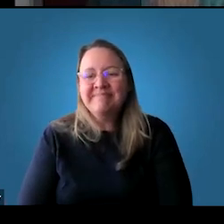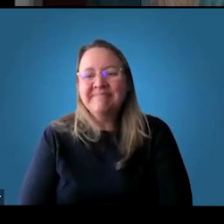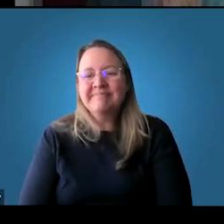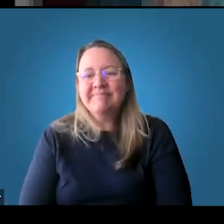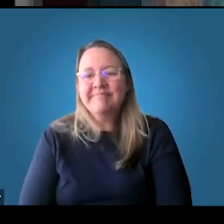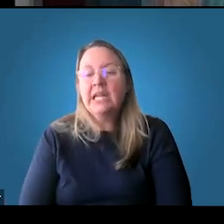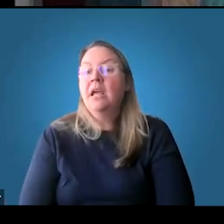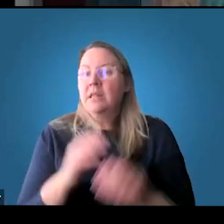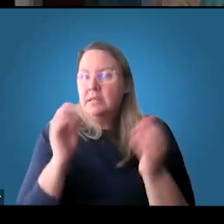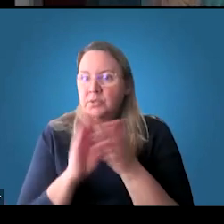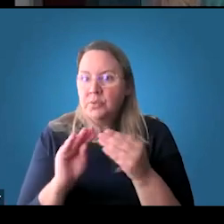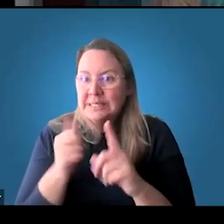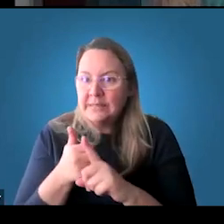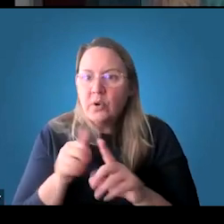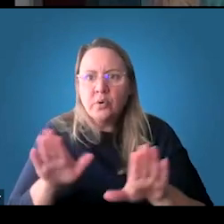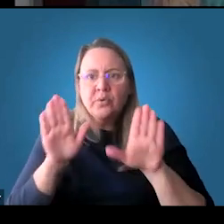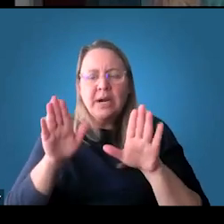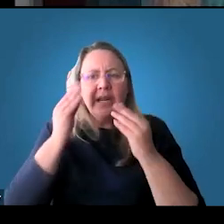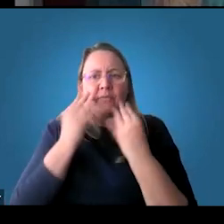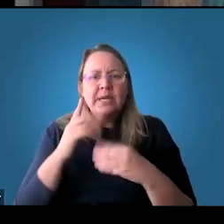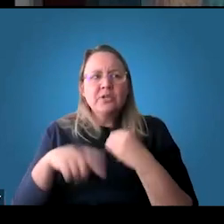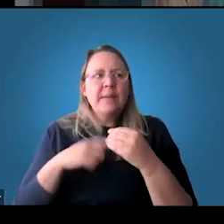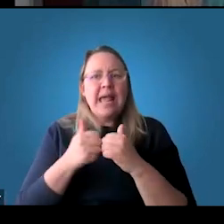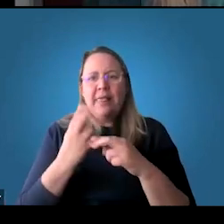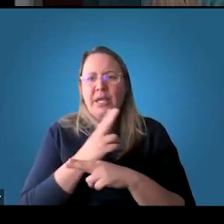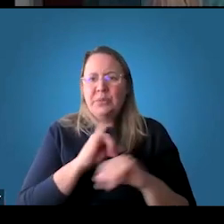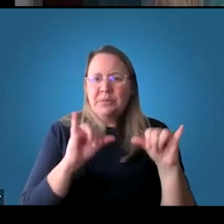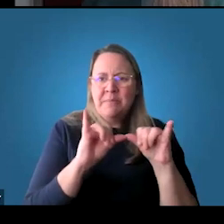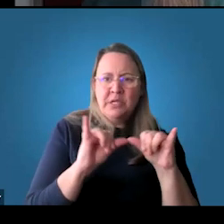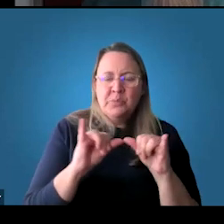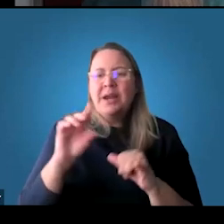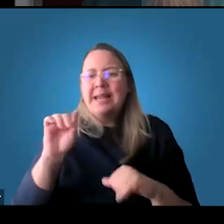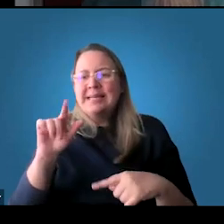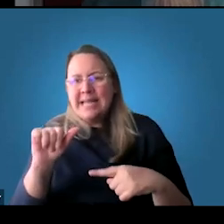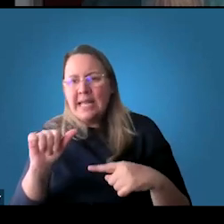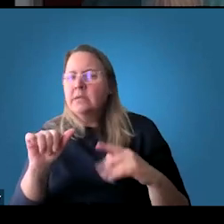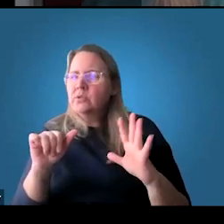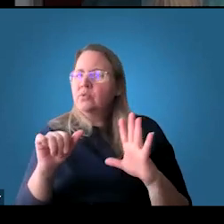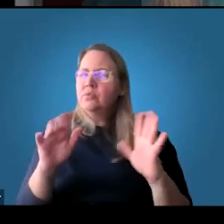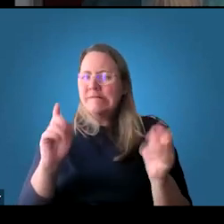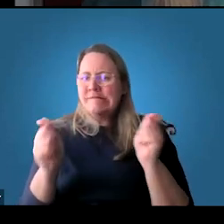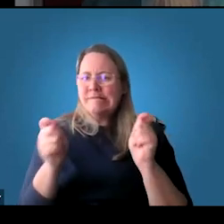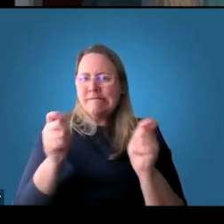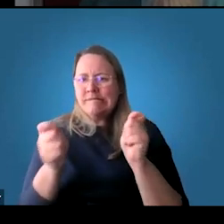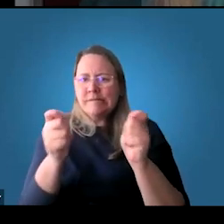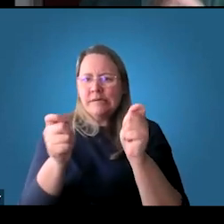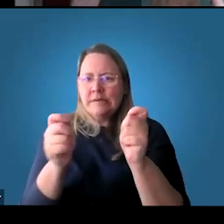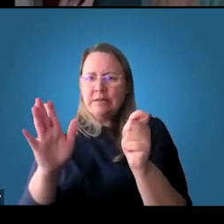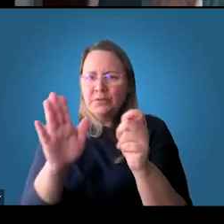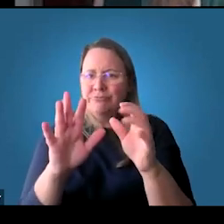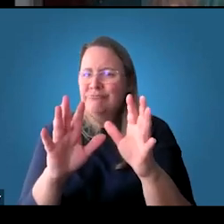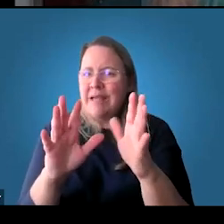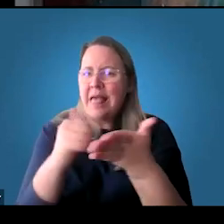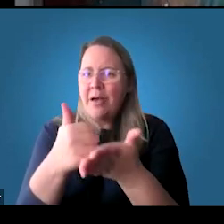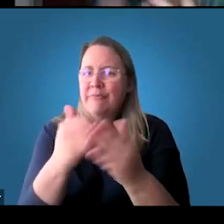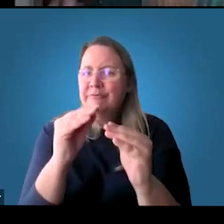storytelling are really great insights about how they used measurement and data to shape the next stages of their comm strategy. So